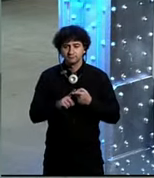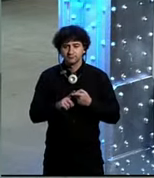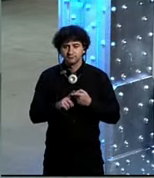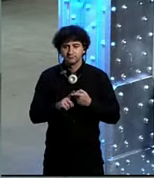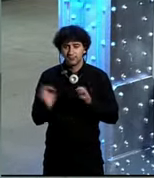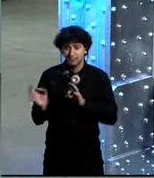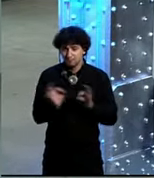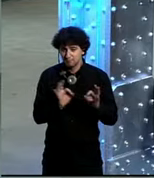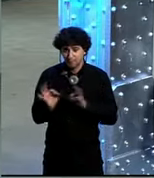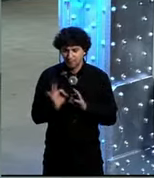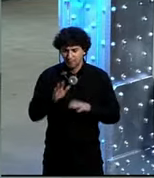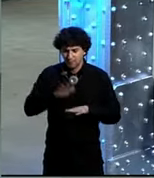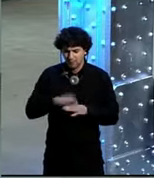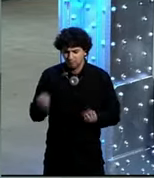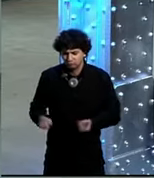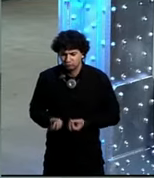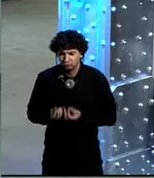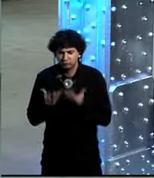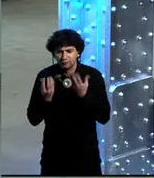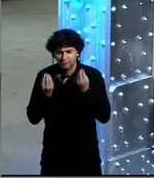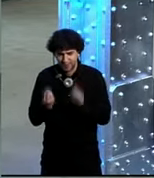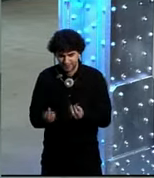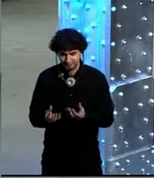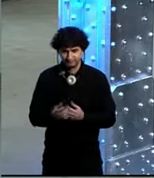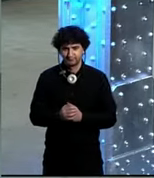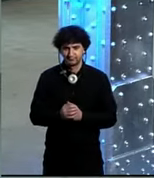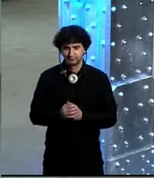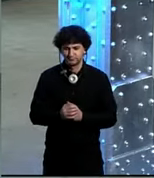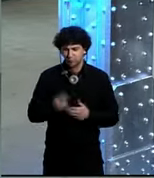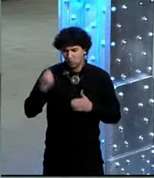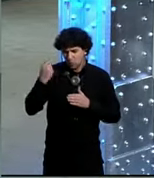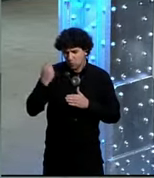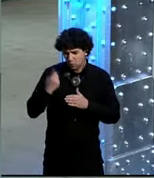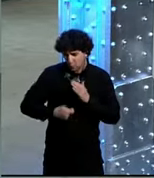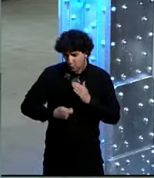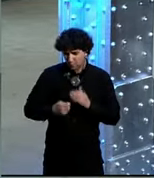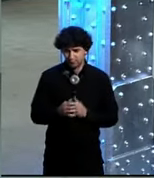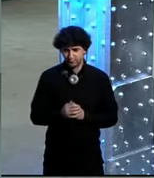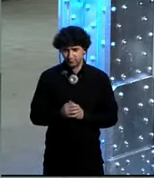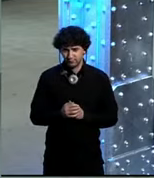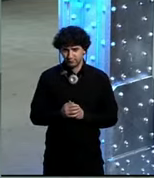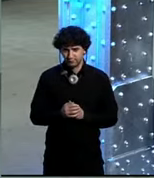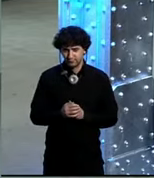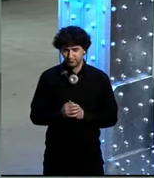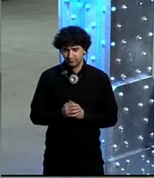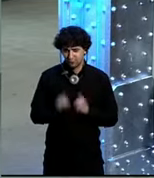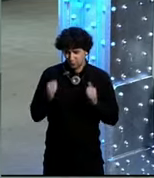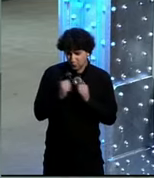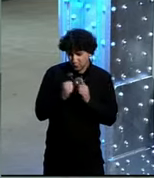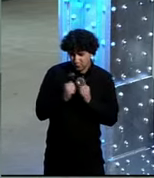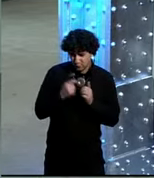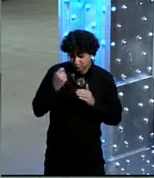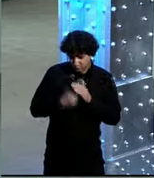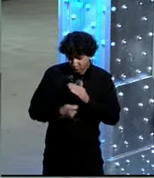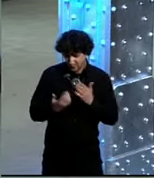fluidity. Now, rigid has been a mainstay of the media industry in